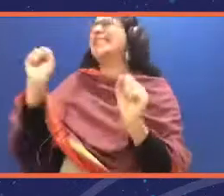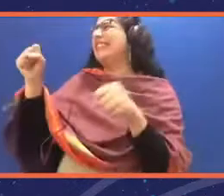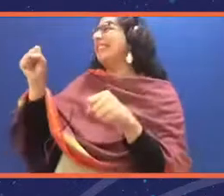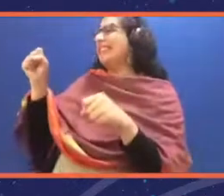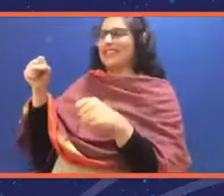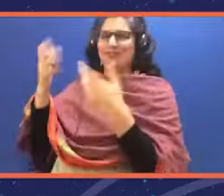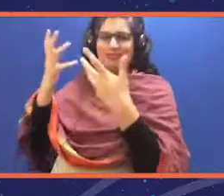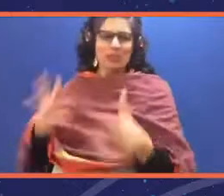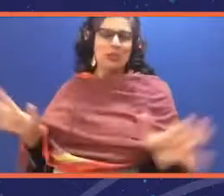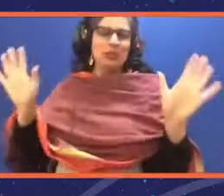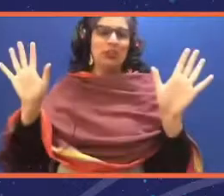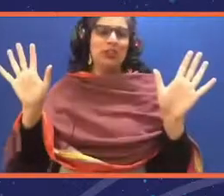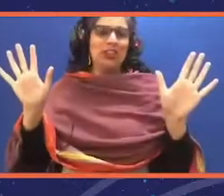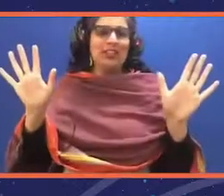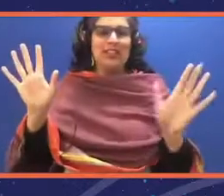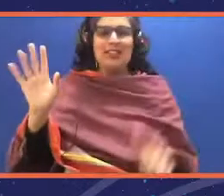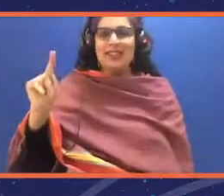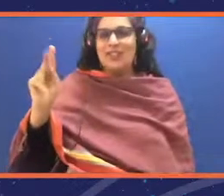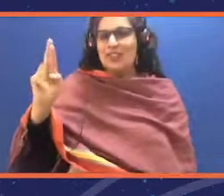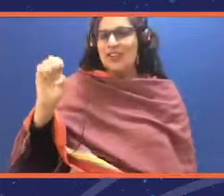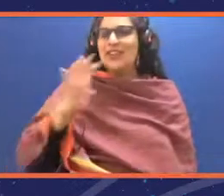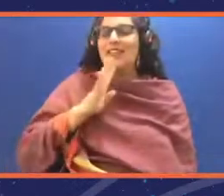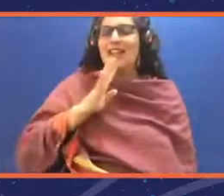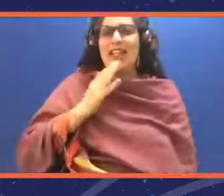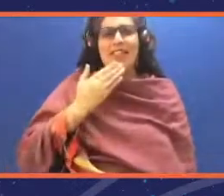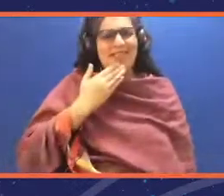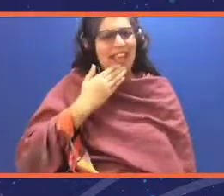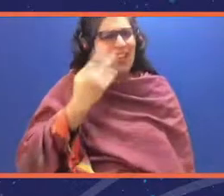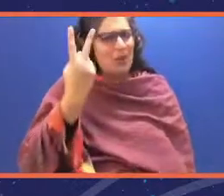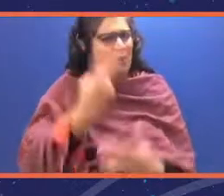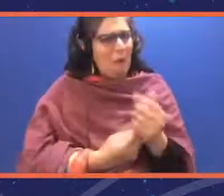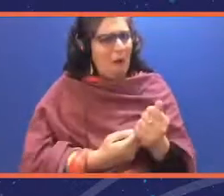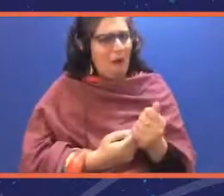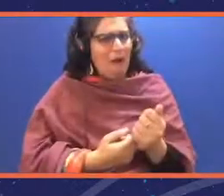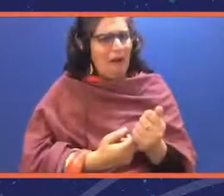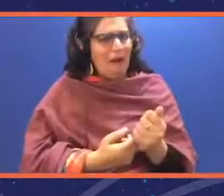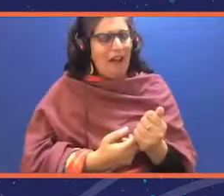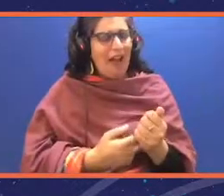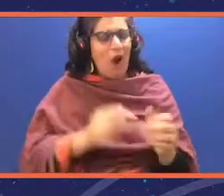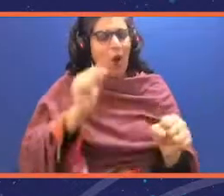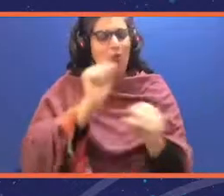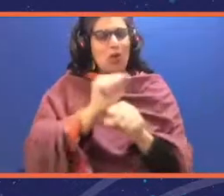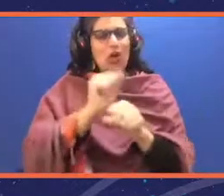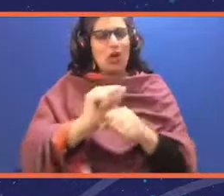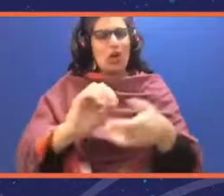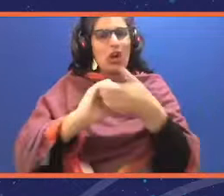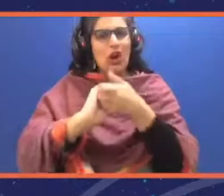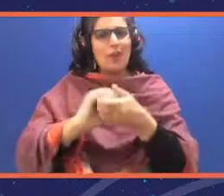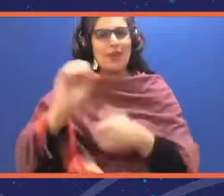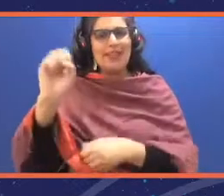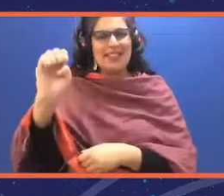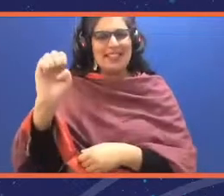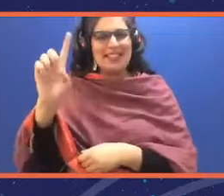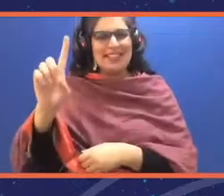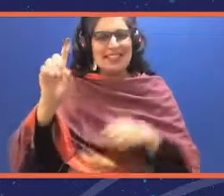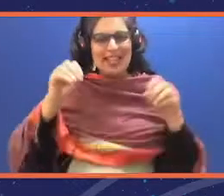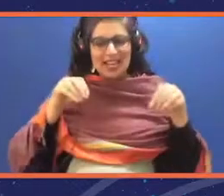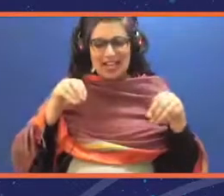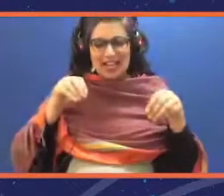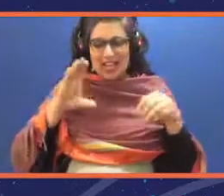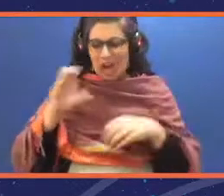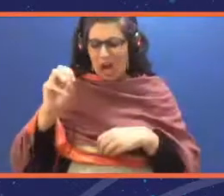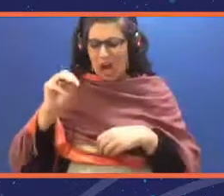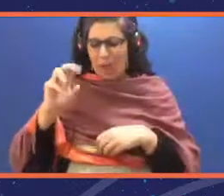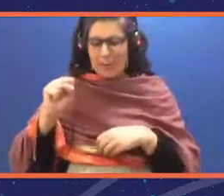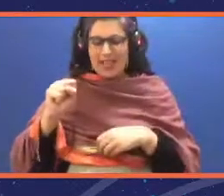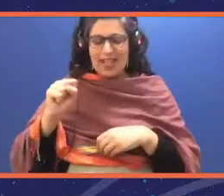Yeah. Wow. Thank you, Ebony and Robin. Worker cooperatives, Seed Commons, Just Transition, Living, Loving Economies. And could